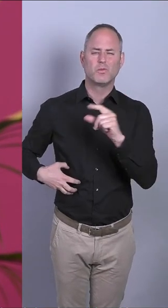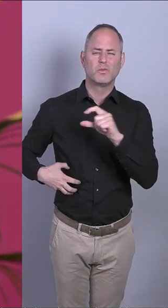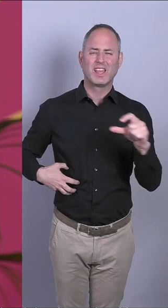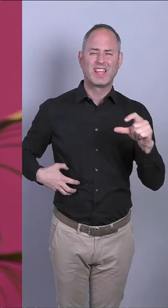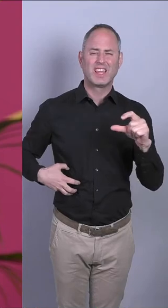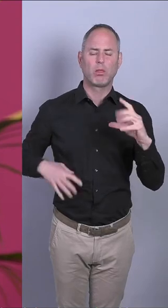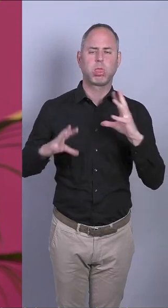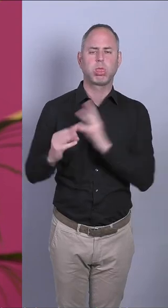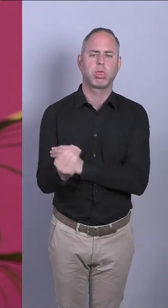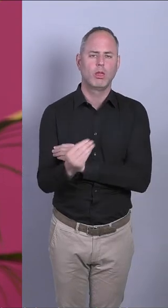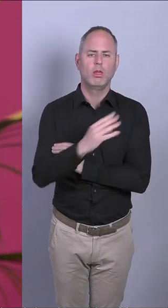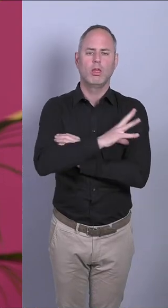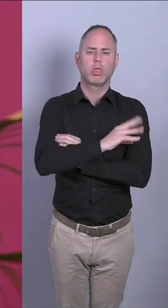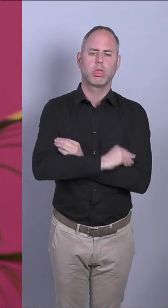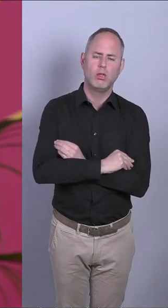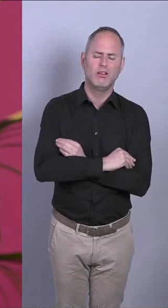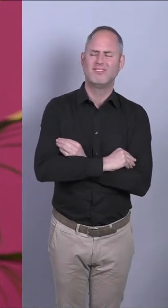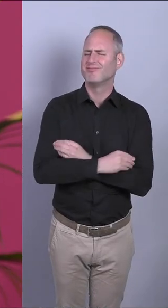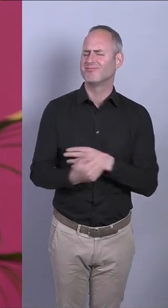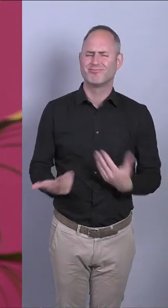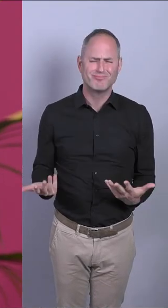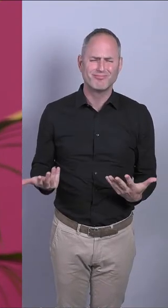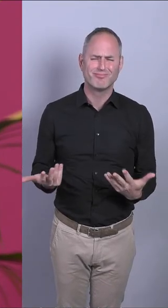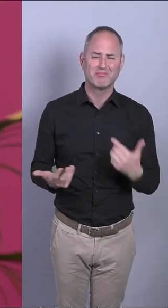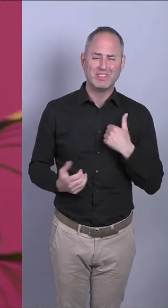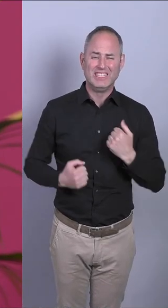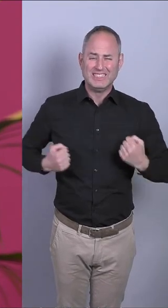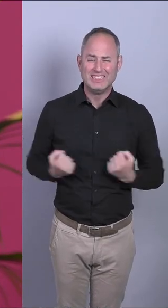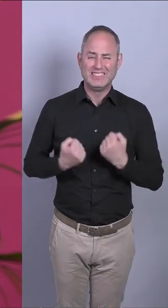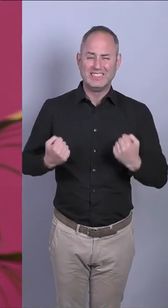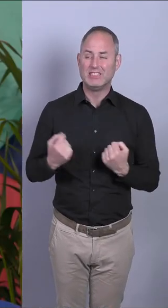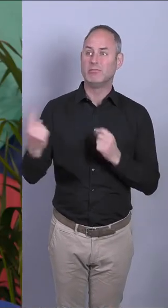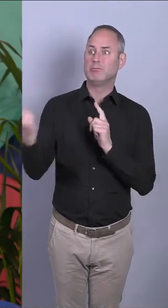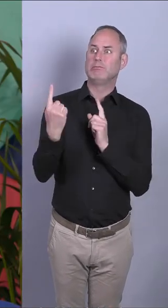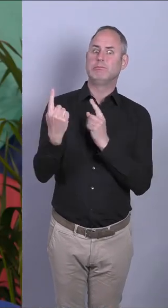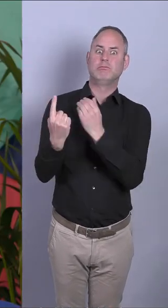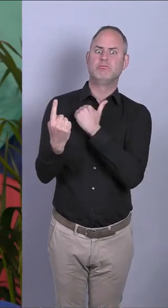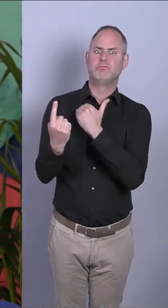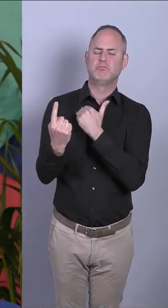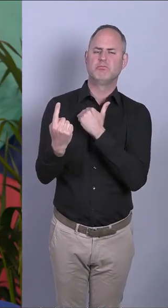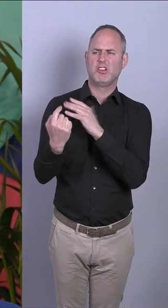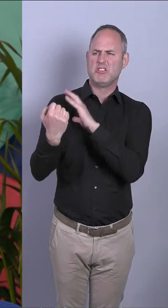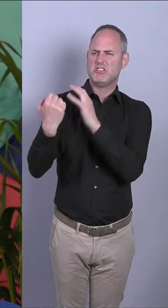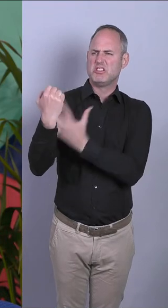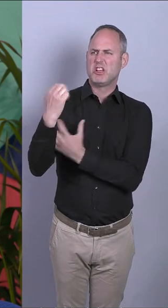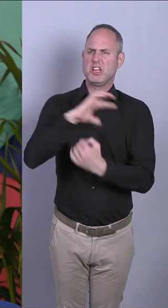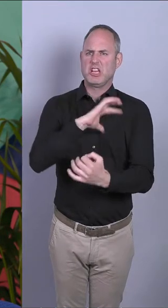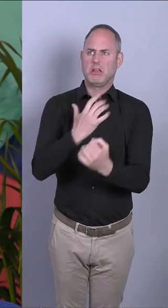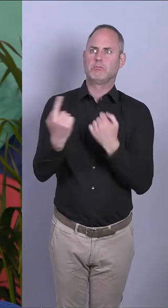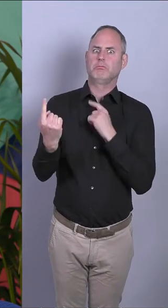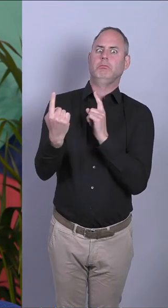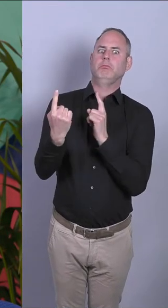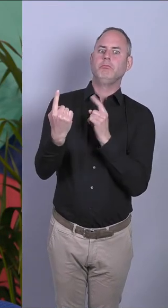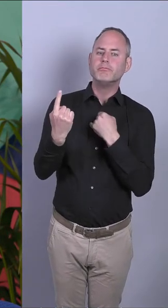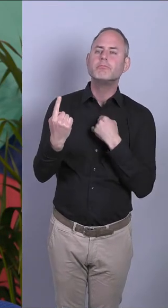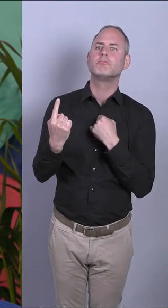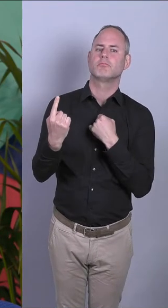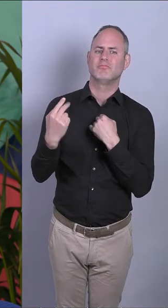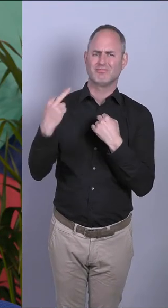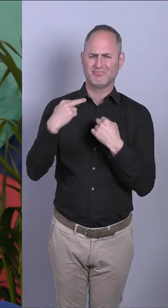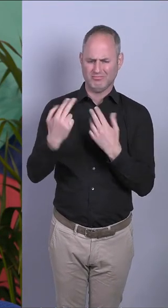move. When I worked out regularly in the beginning, I flexed my biceps so much